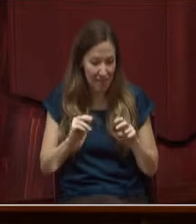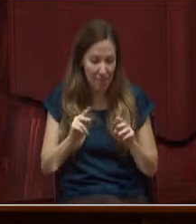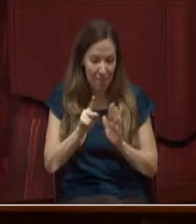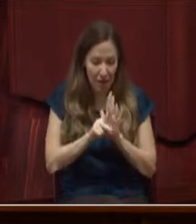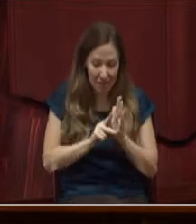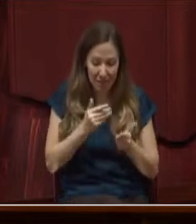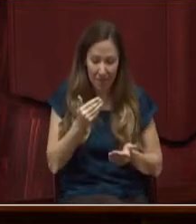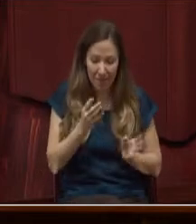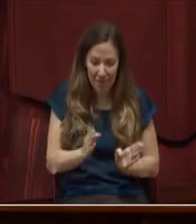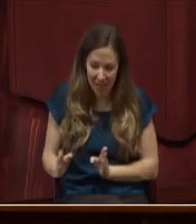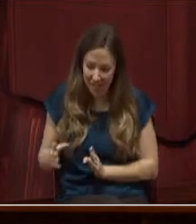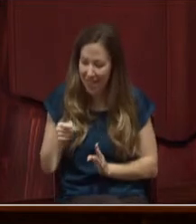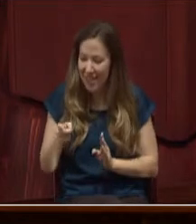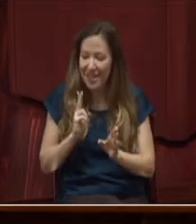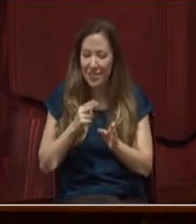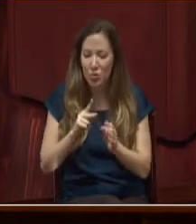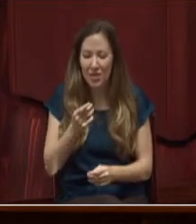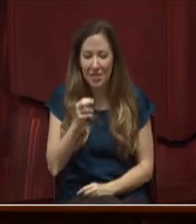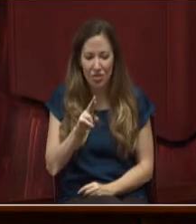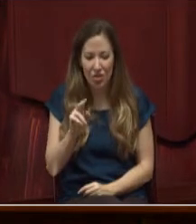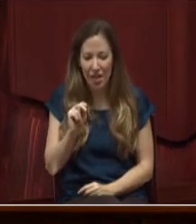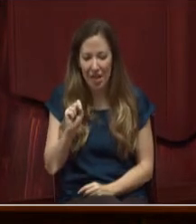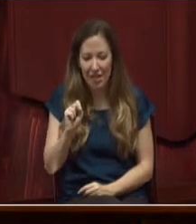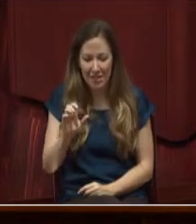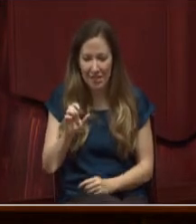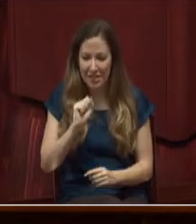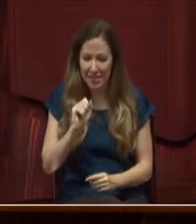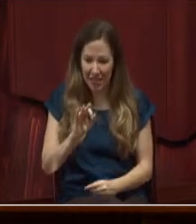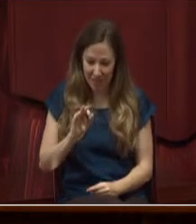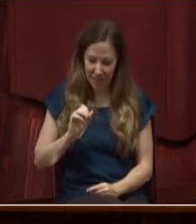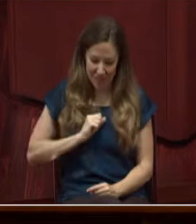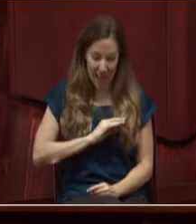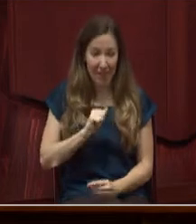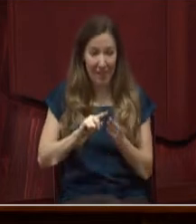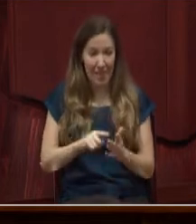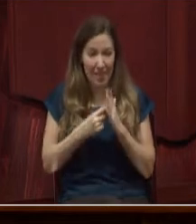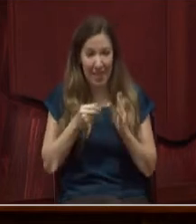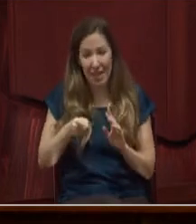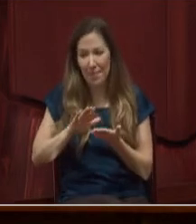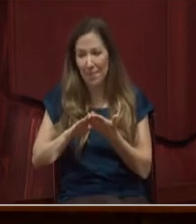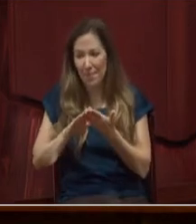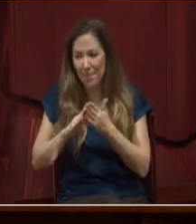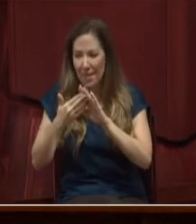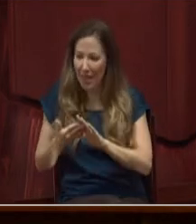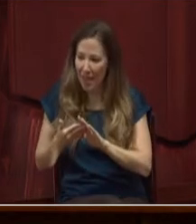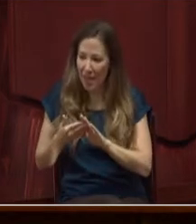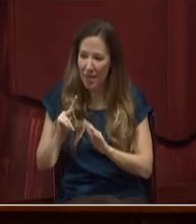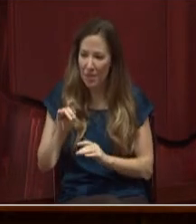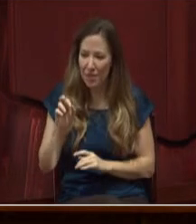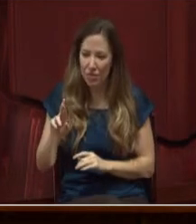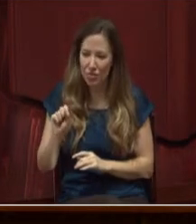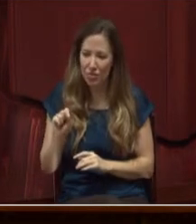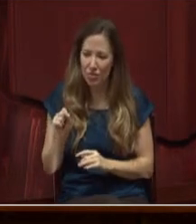shop, and he joined Henry Kissinger's NSC staff at the very beginning and probably became Henry Kissinger's closest associate throughout